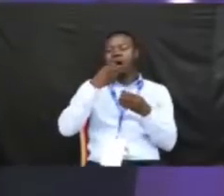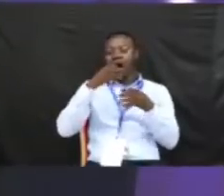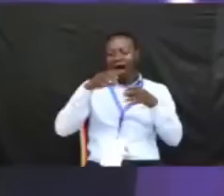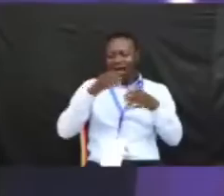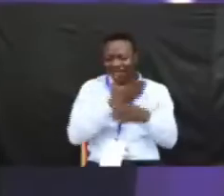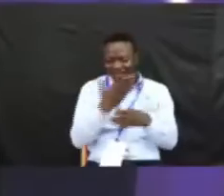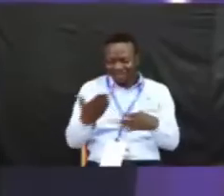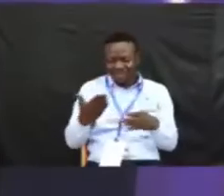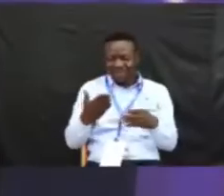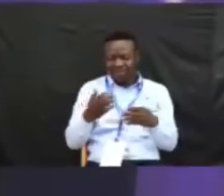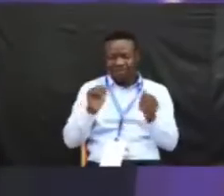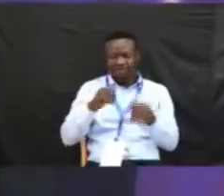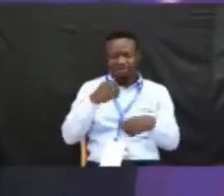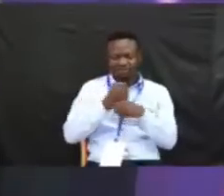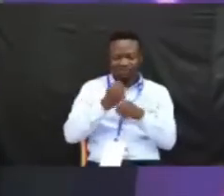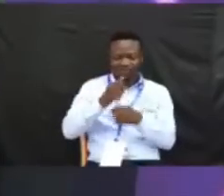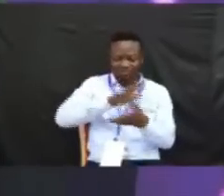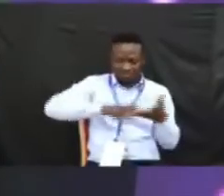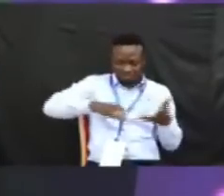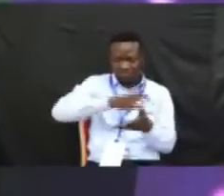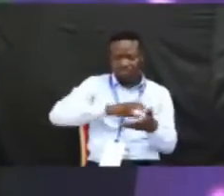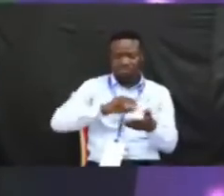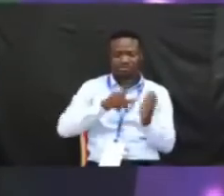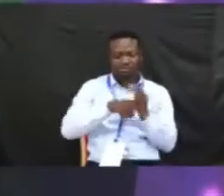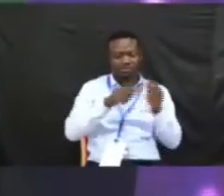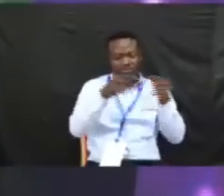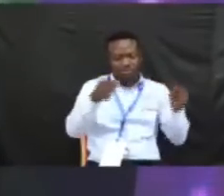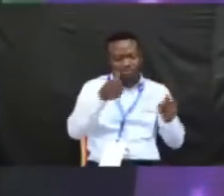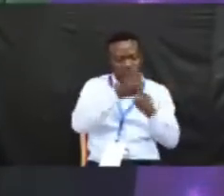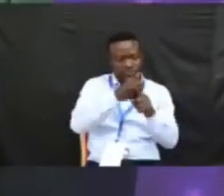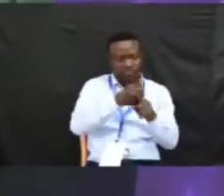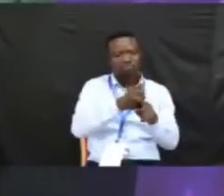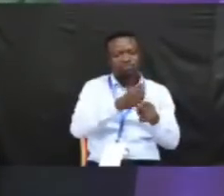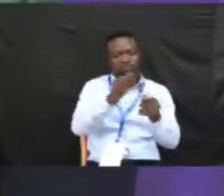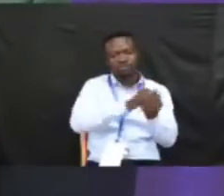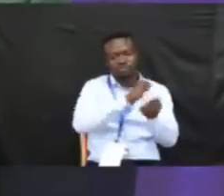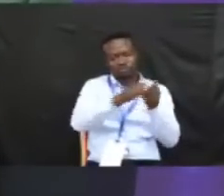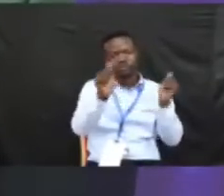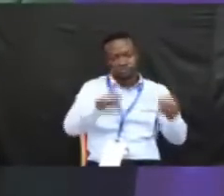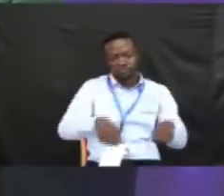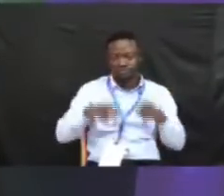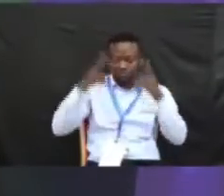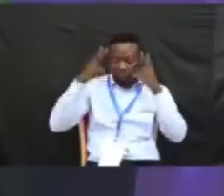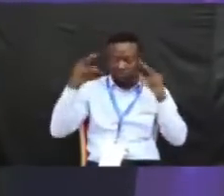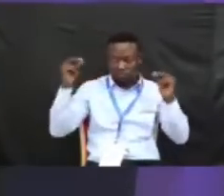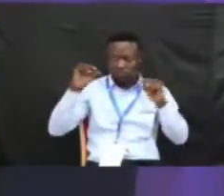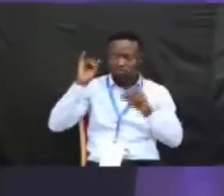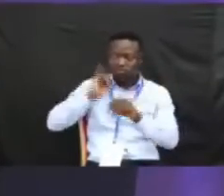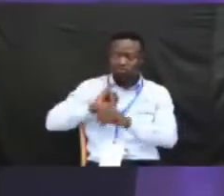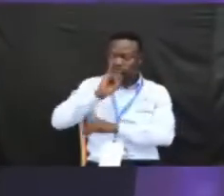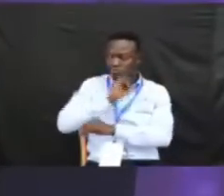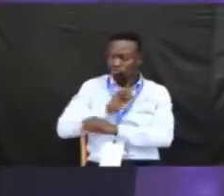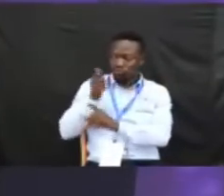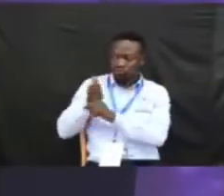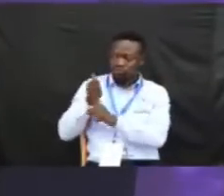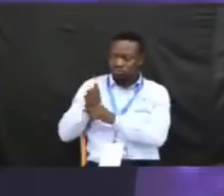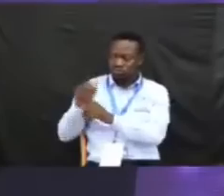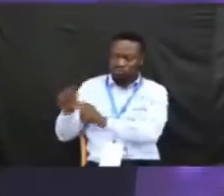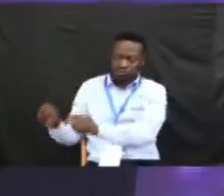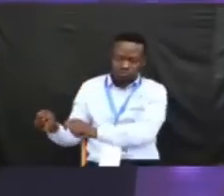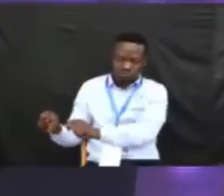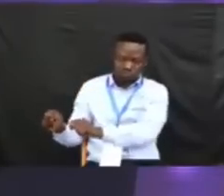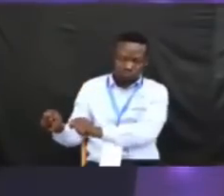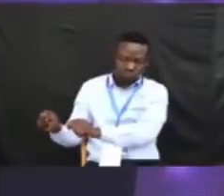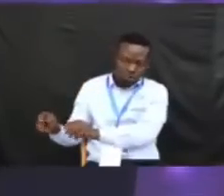brought into disarray and our enemies are shattered. Moses and Israel were in transition